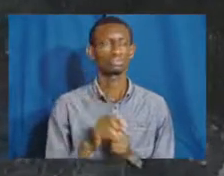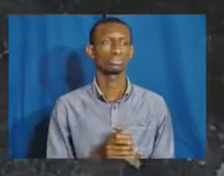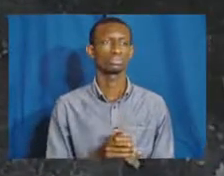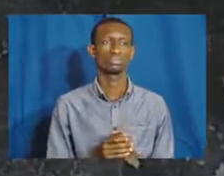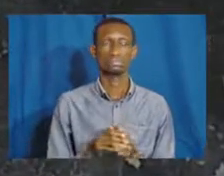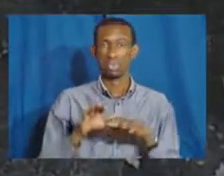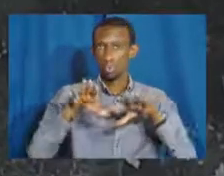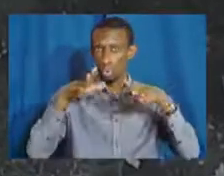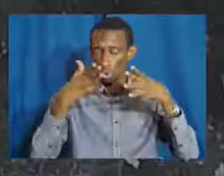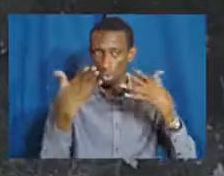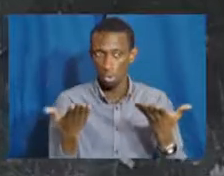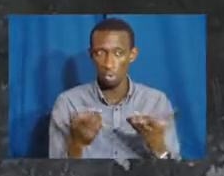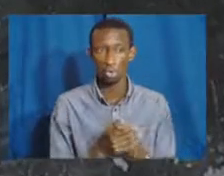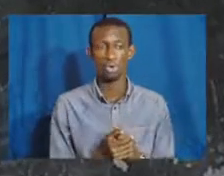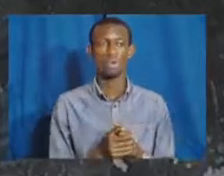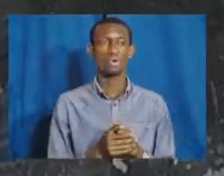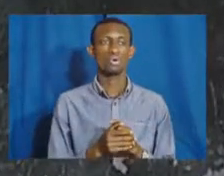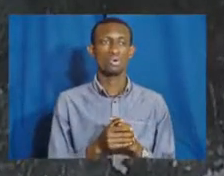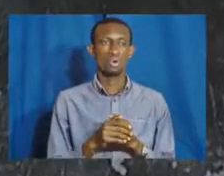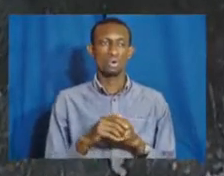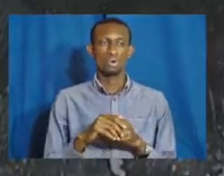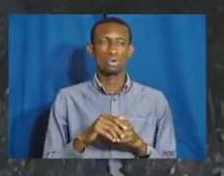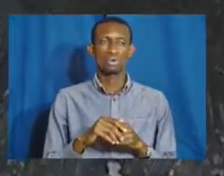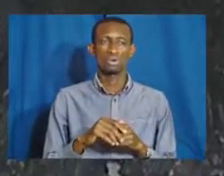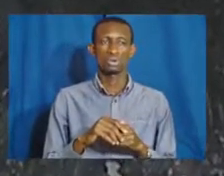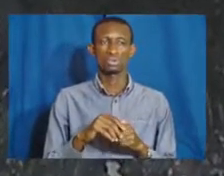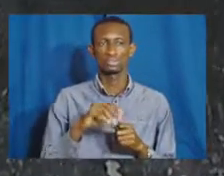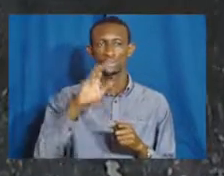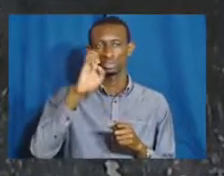or rational equation.